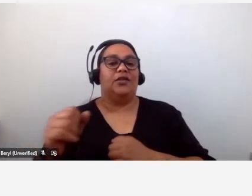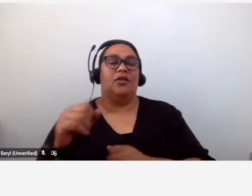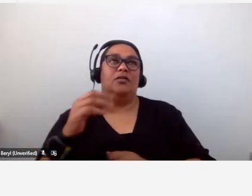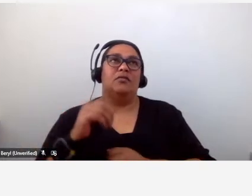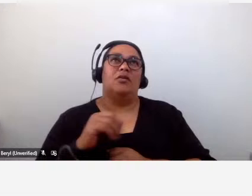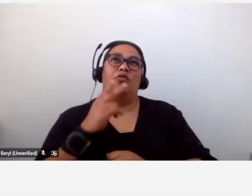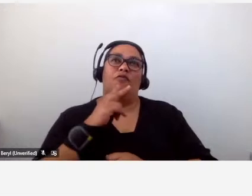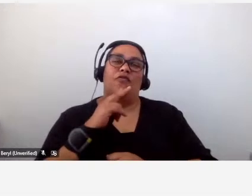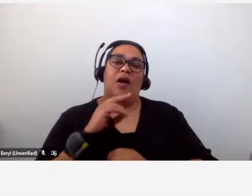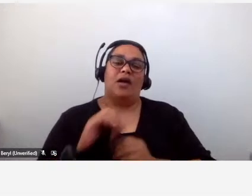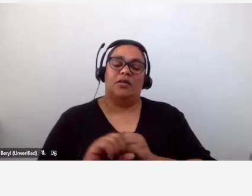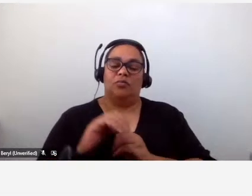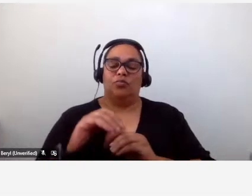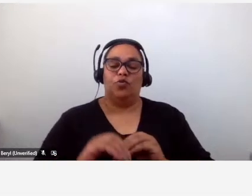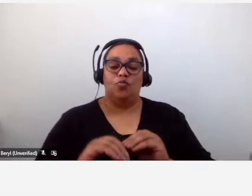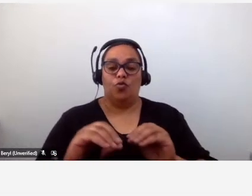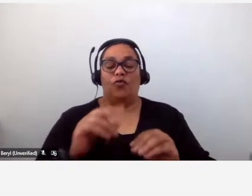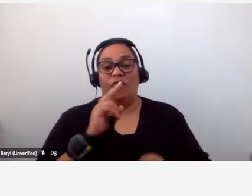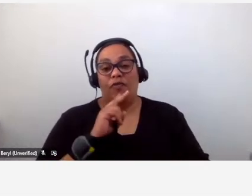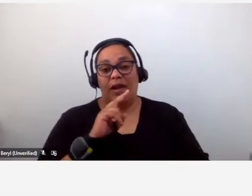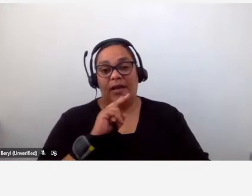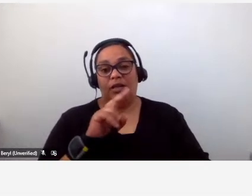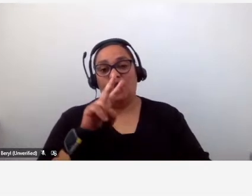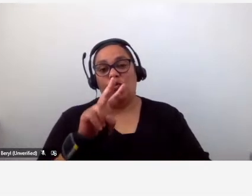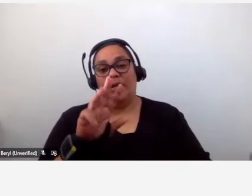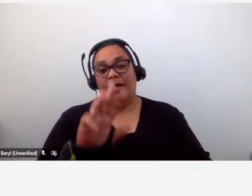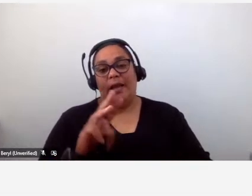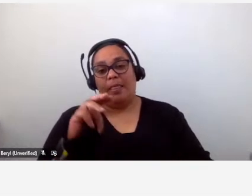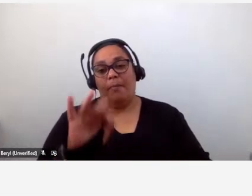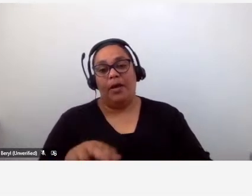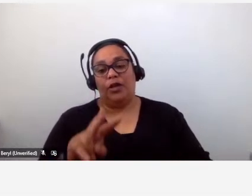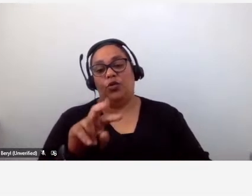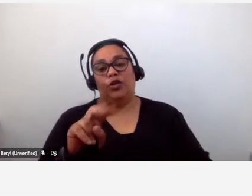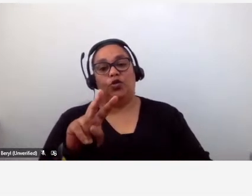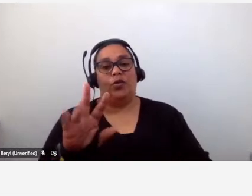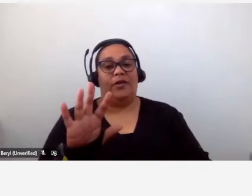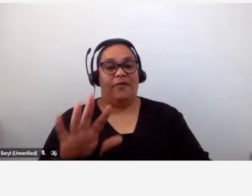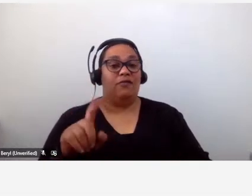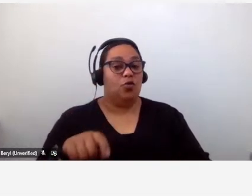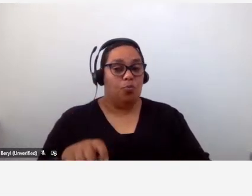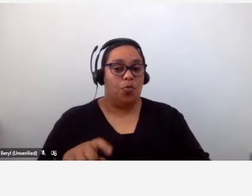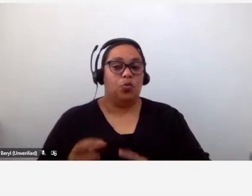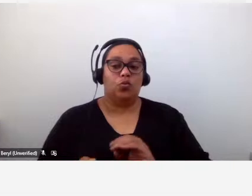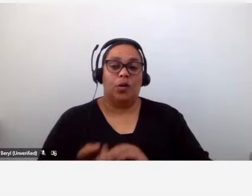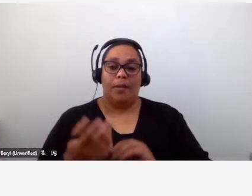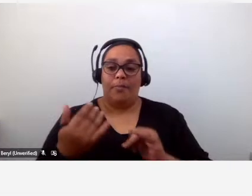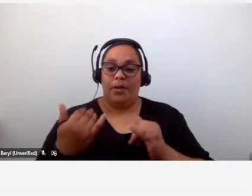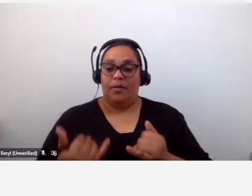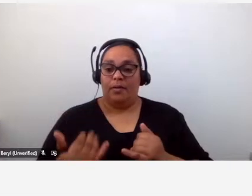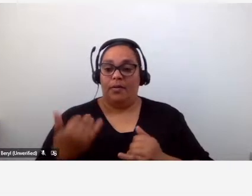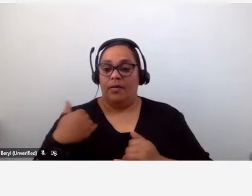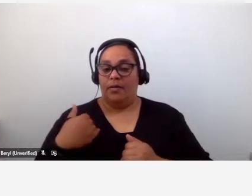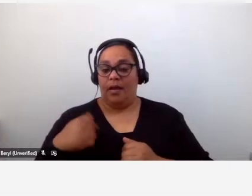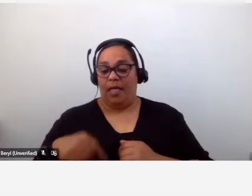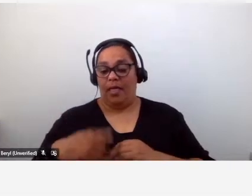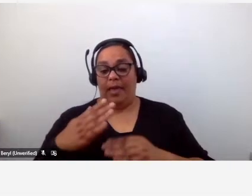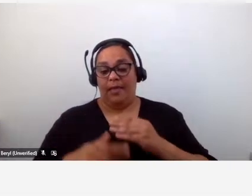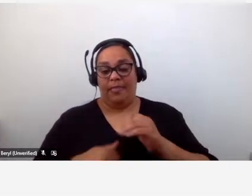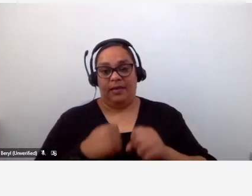Friday to 29th of May 2025. It was supposed to have ended this year,